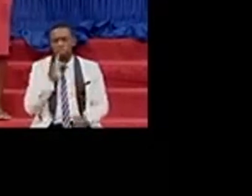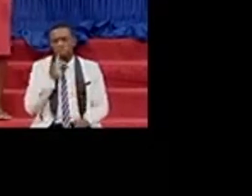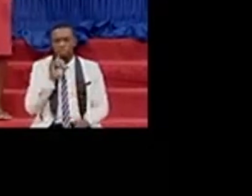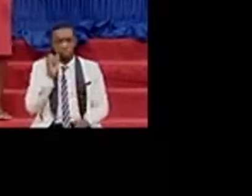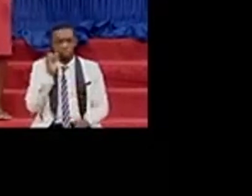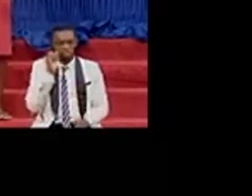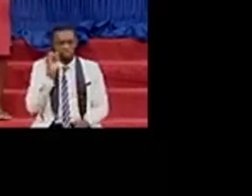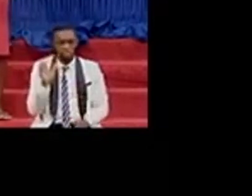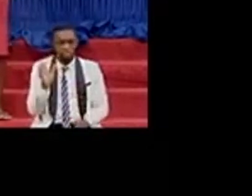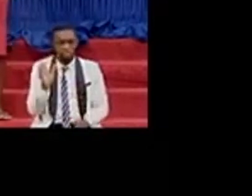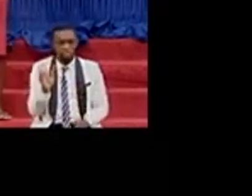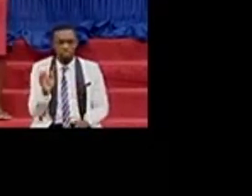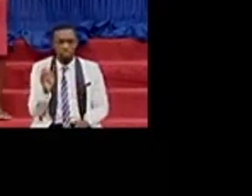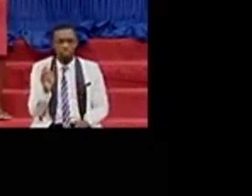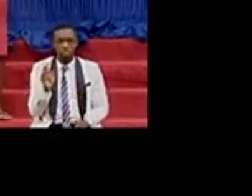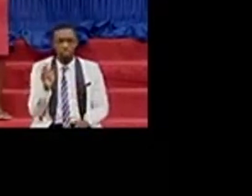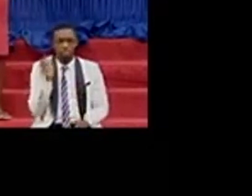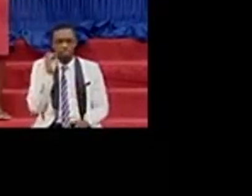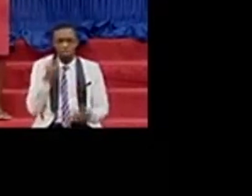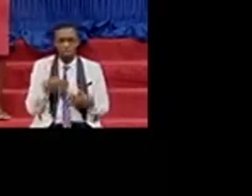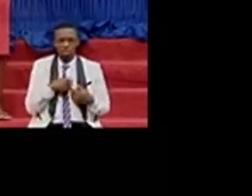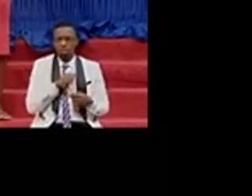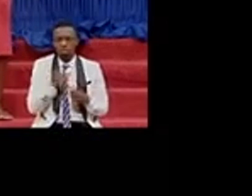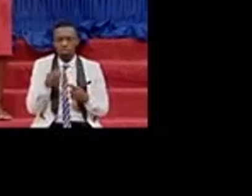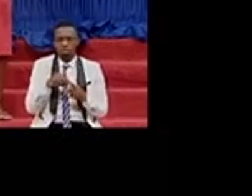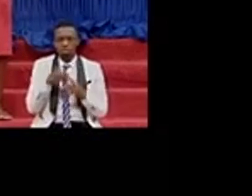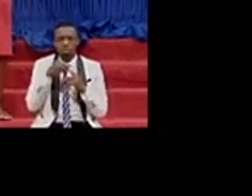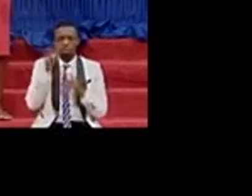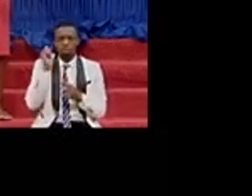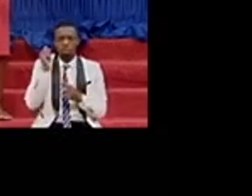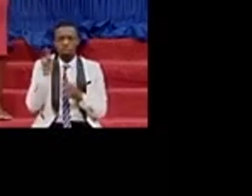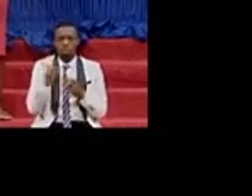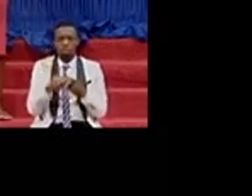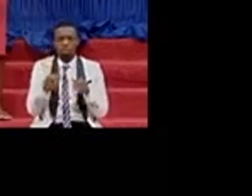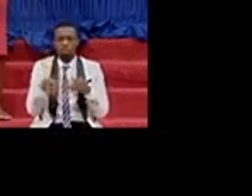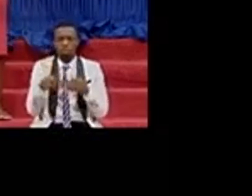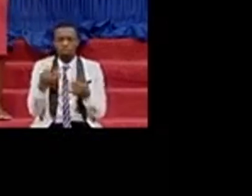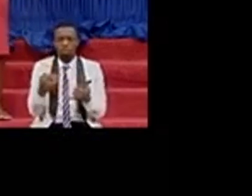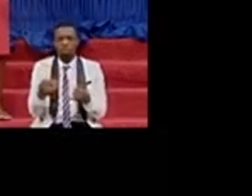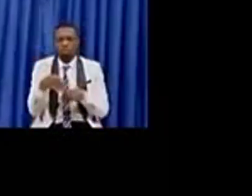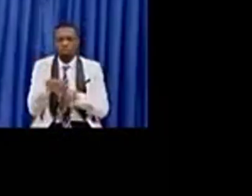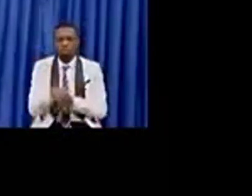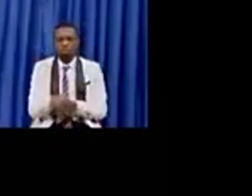has a spectacular testimony to give tonight. Happy listening.